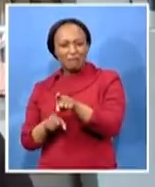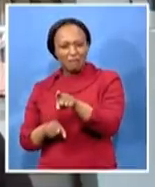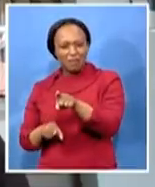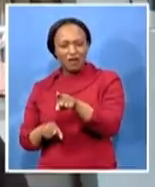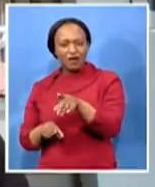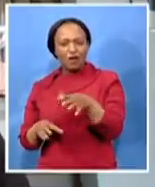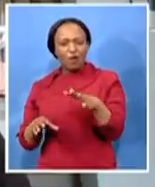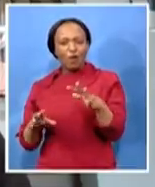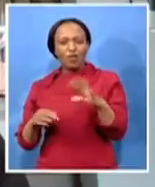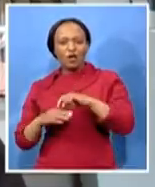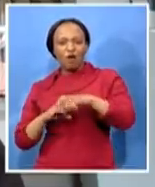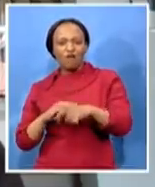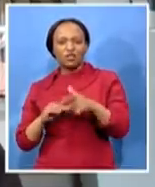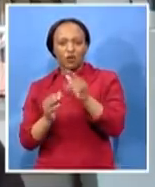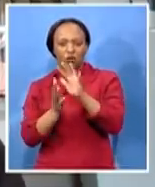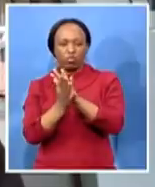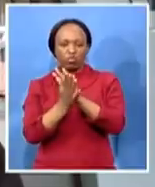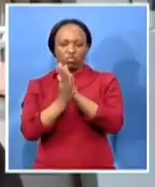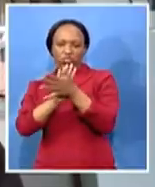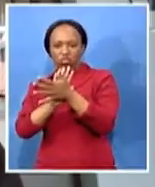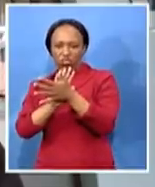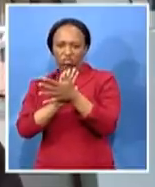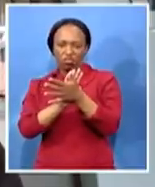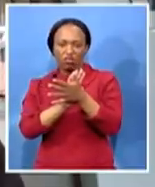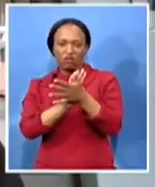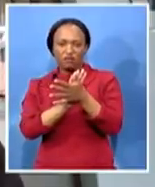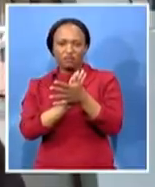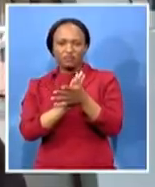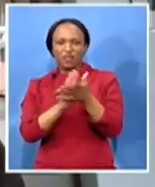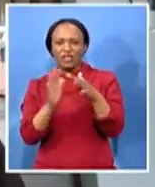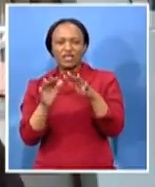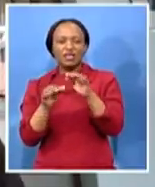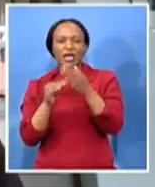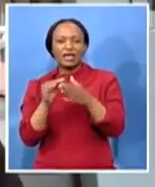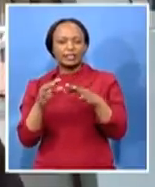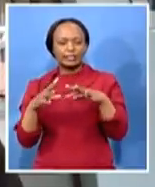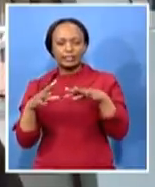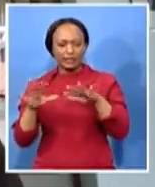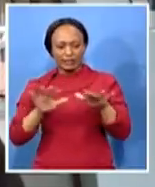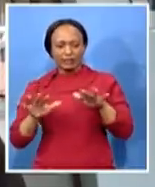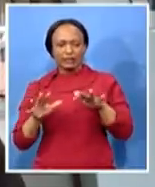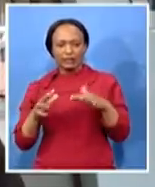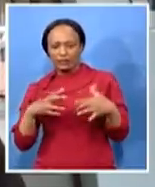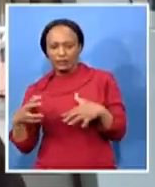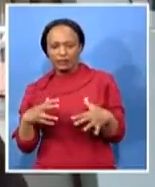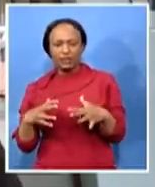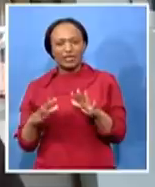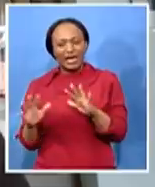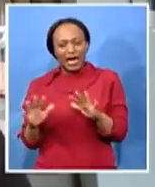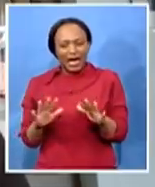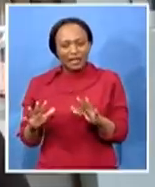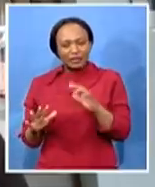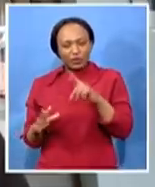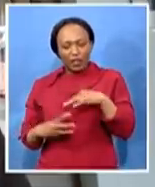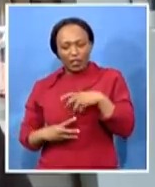up with some compromise and consensus that says we'll look into the matter and we'll set up a committee and